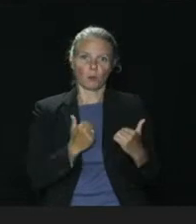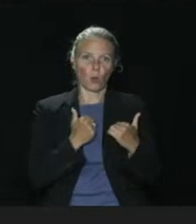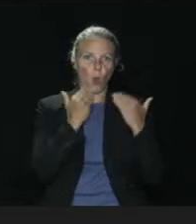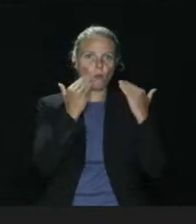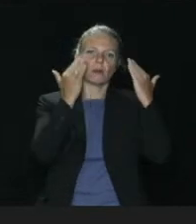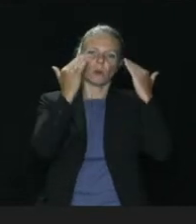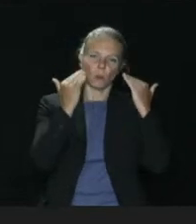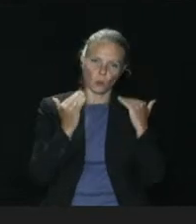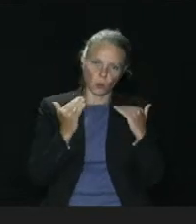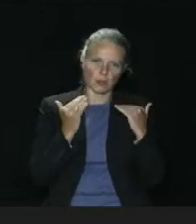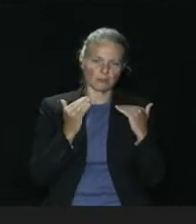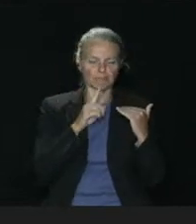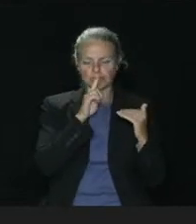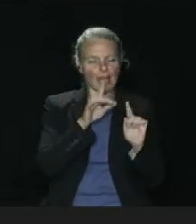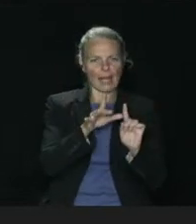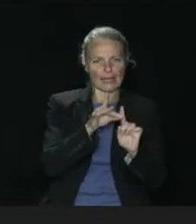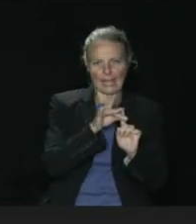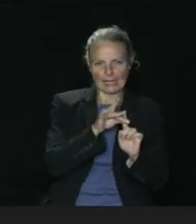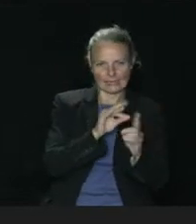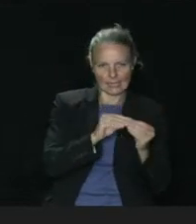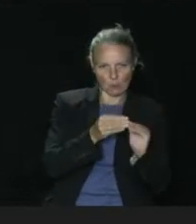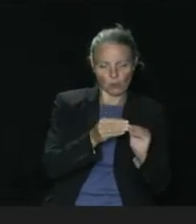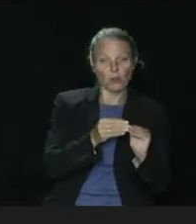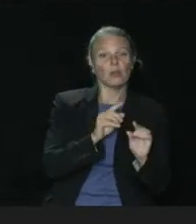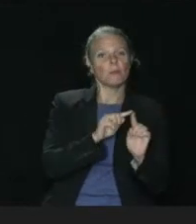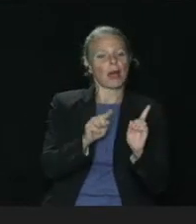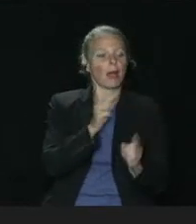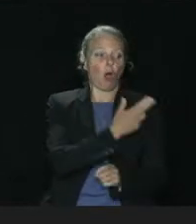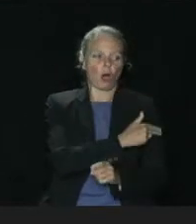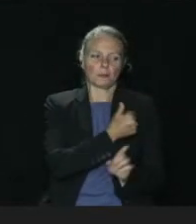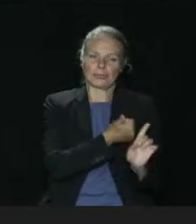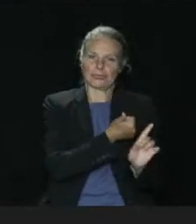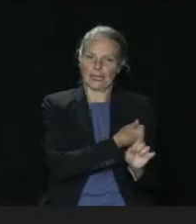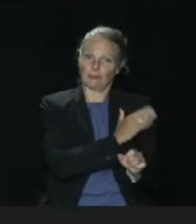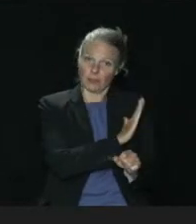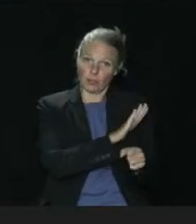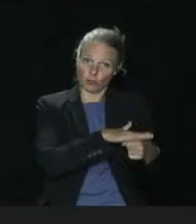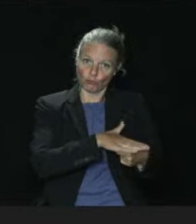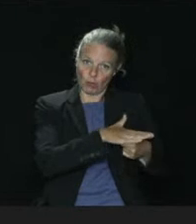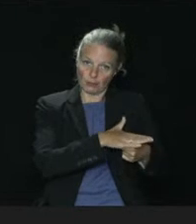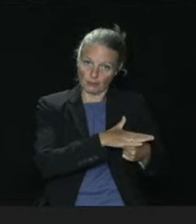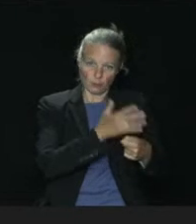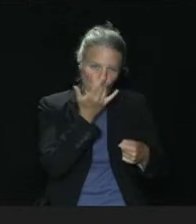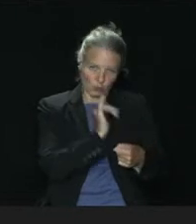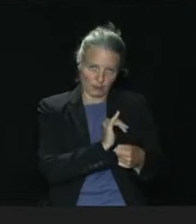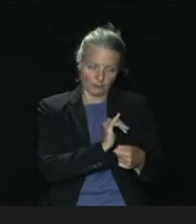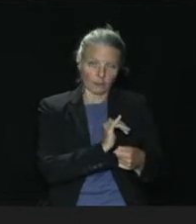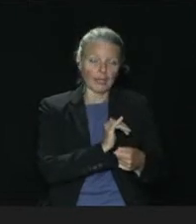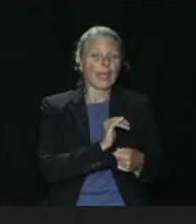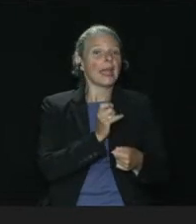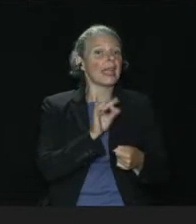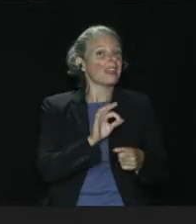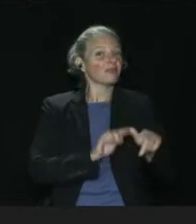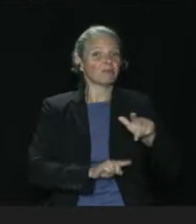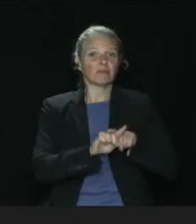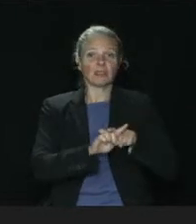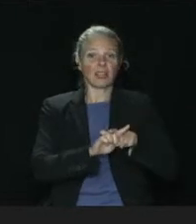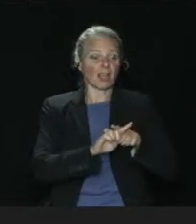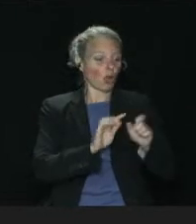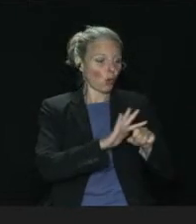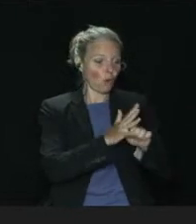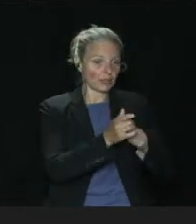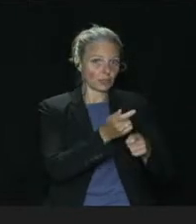cases, but it is that if we get variants more transmissible, and if we get